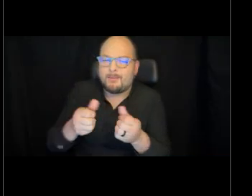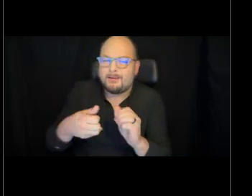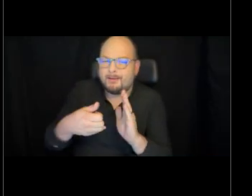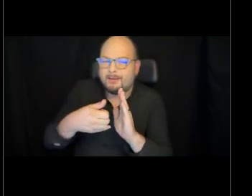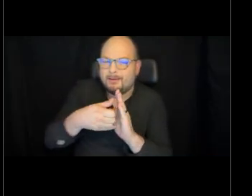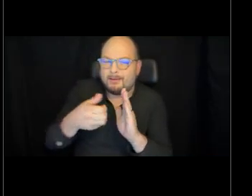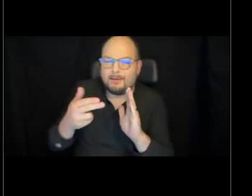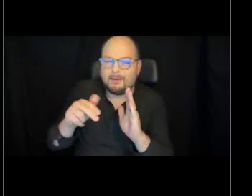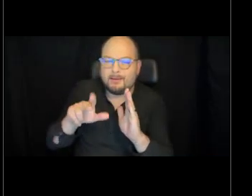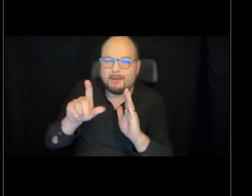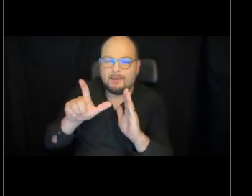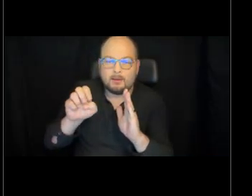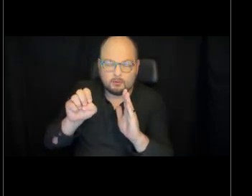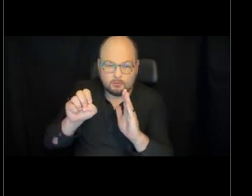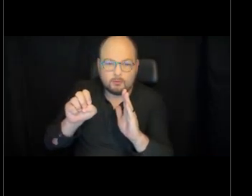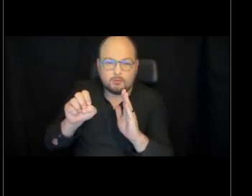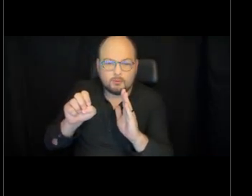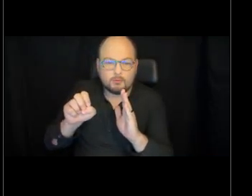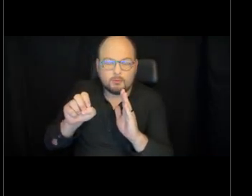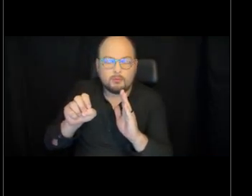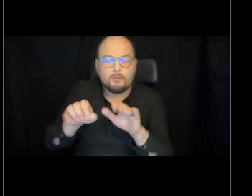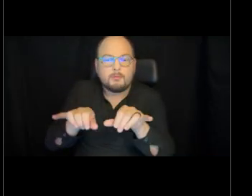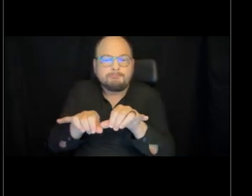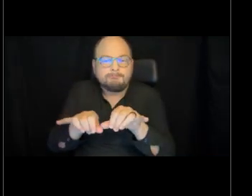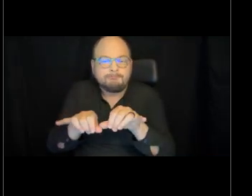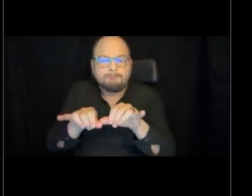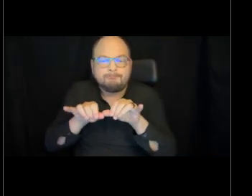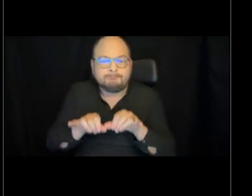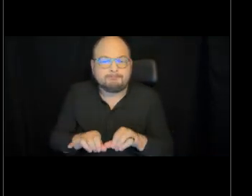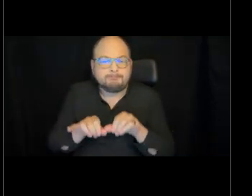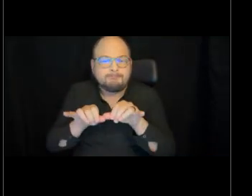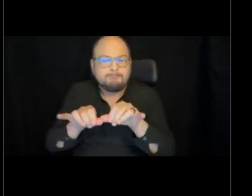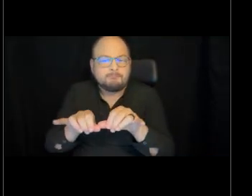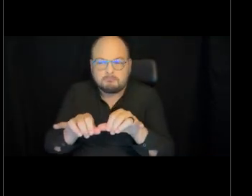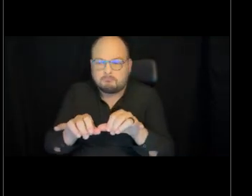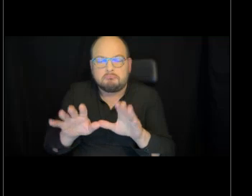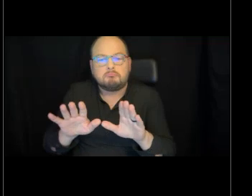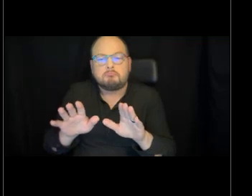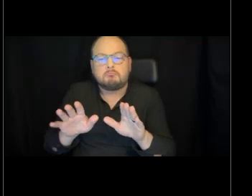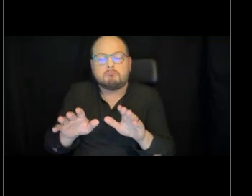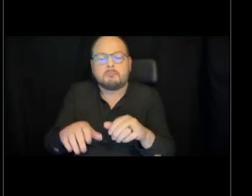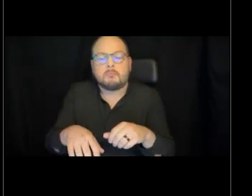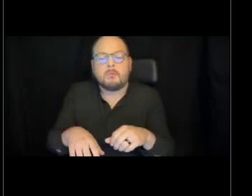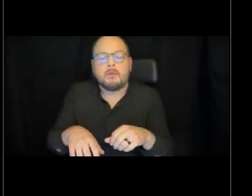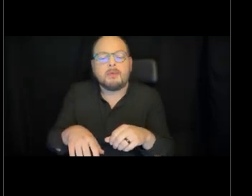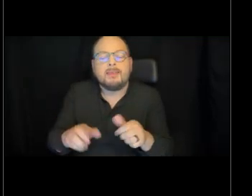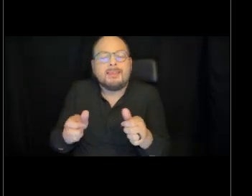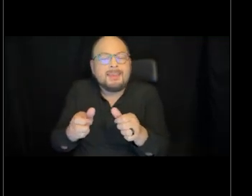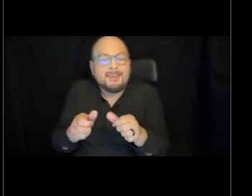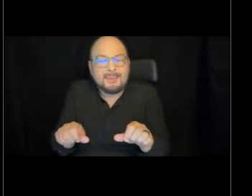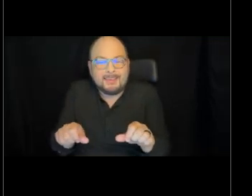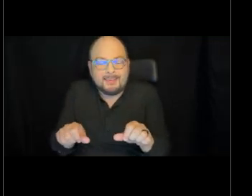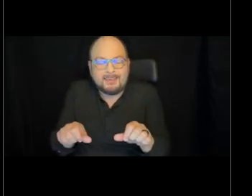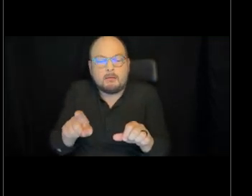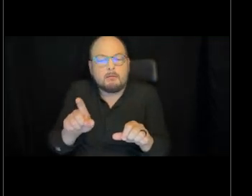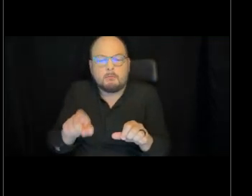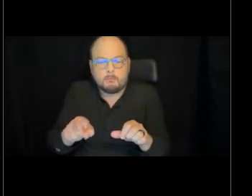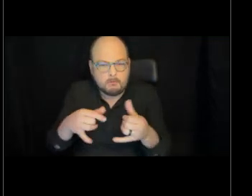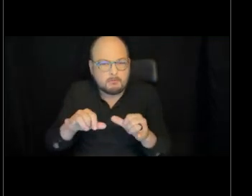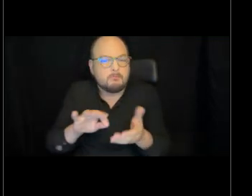beyond countertops and cabinets, must not encroach on this 60-inch diameter